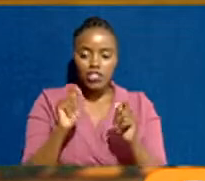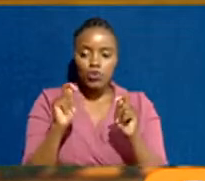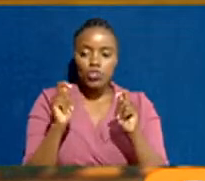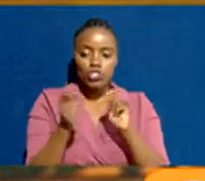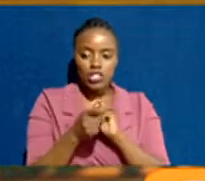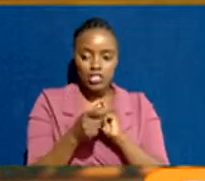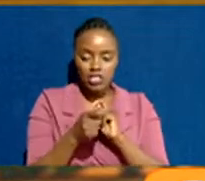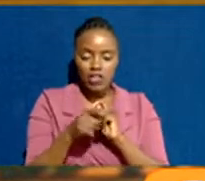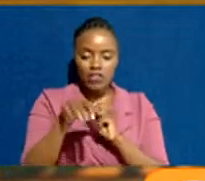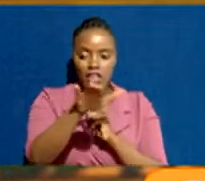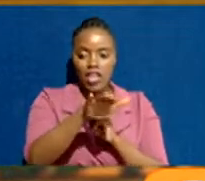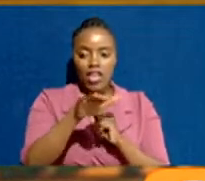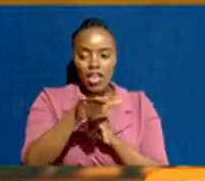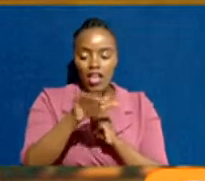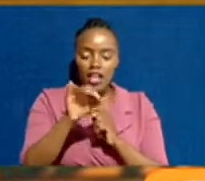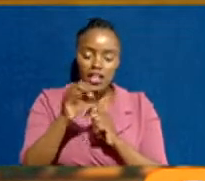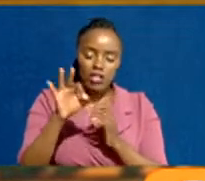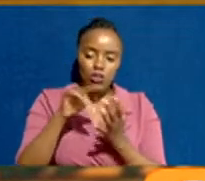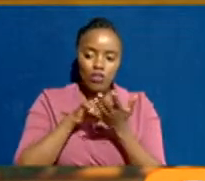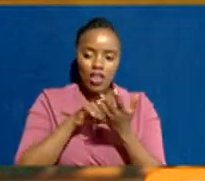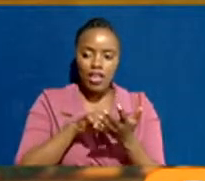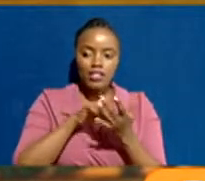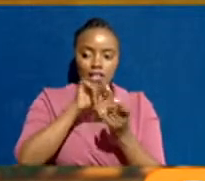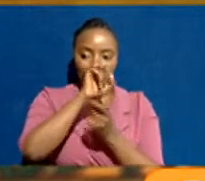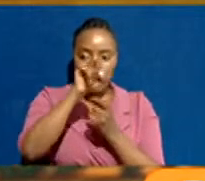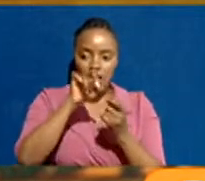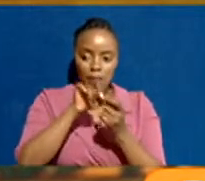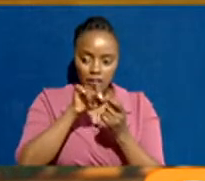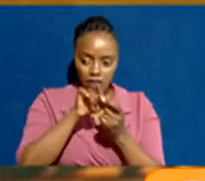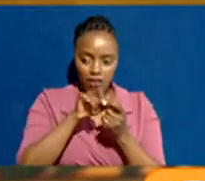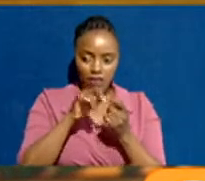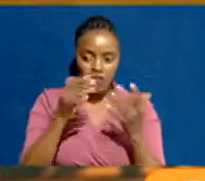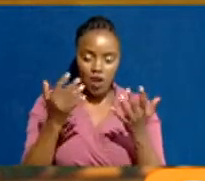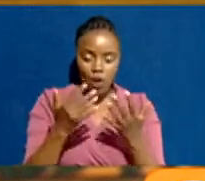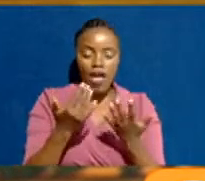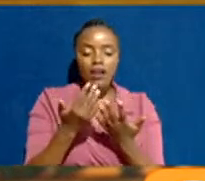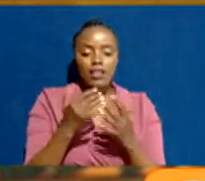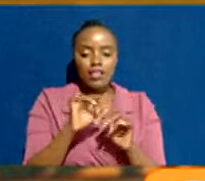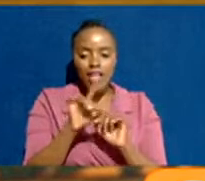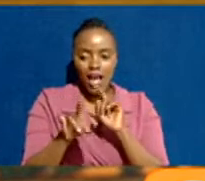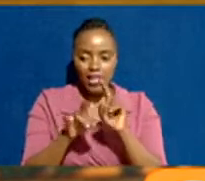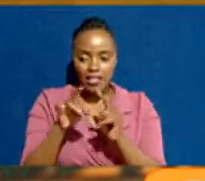change areas of emphasis, particularly when it comes to assessment.